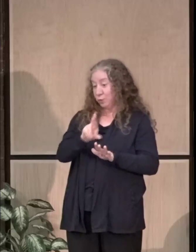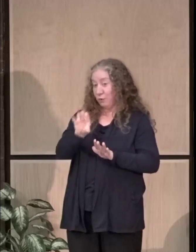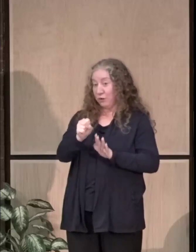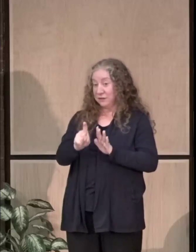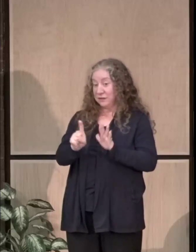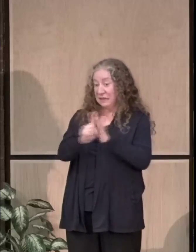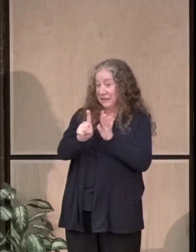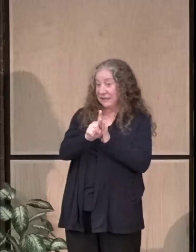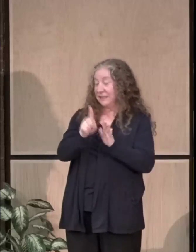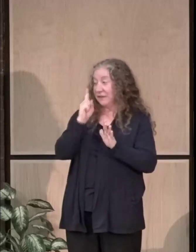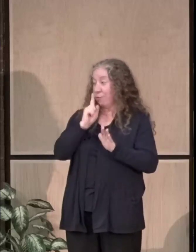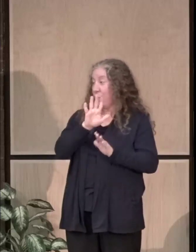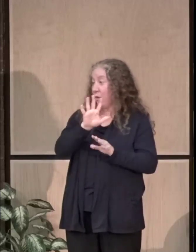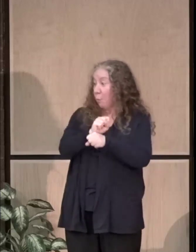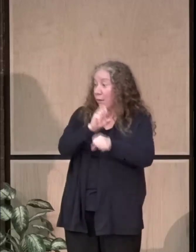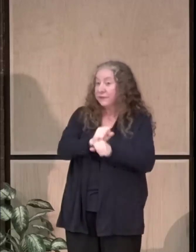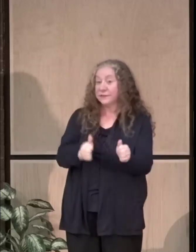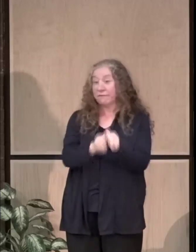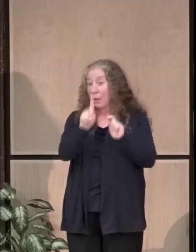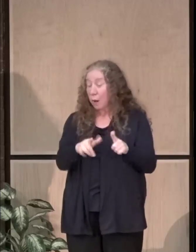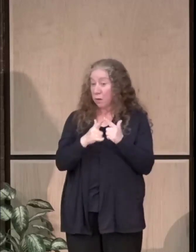at the mental health appointments?